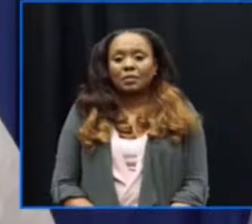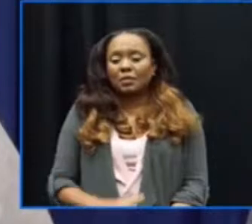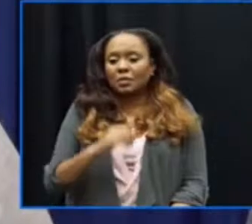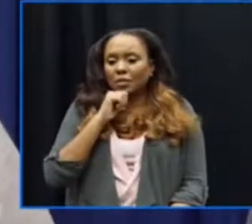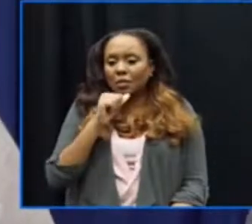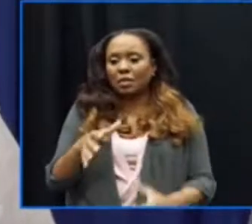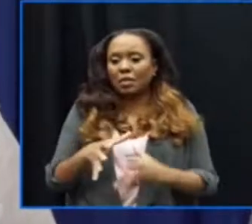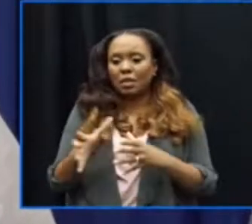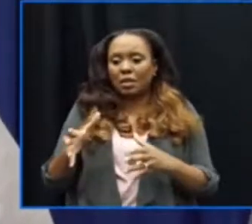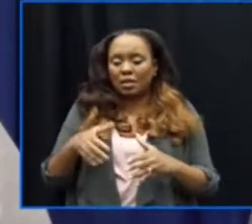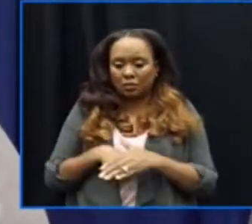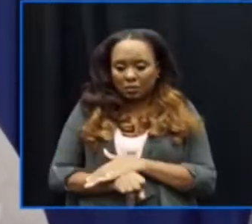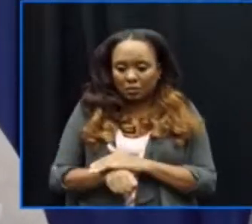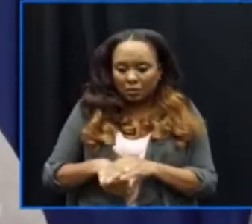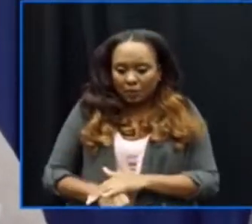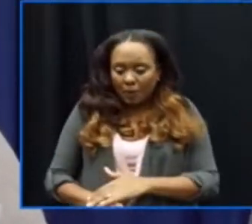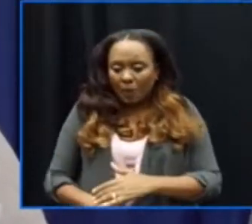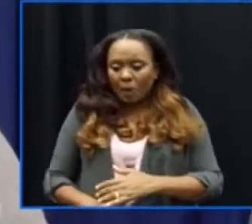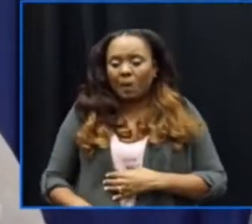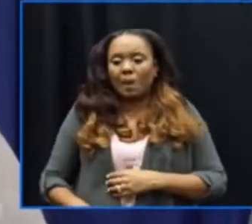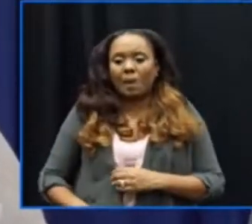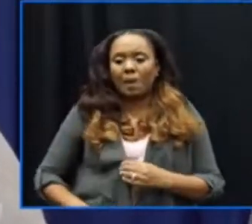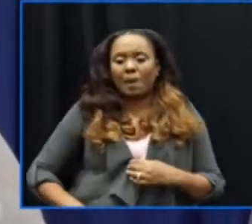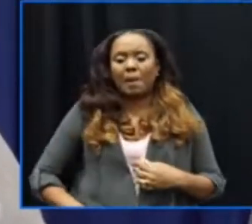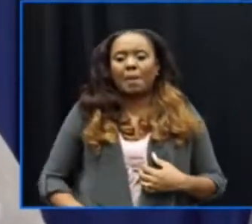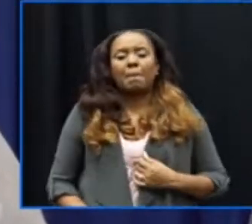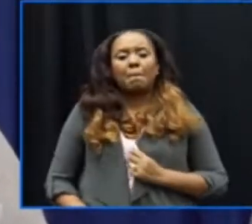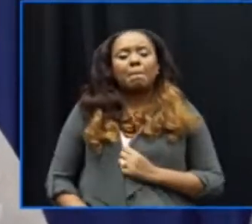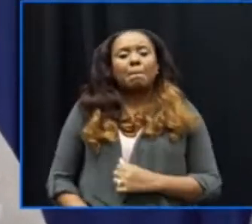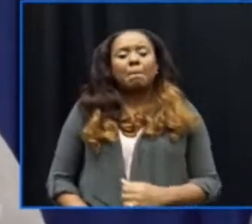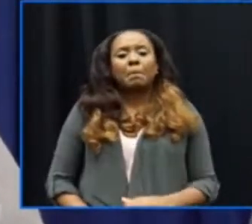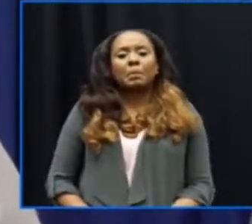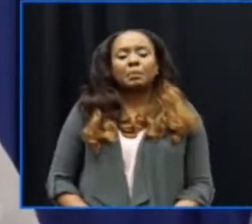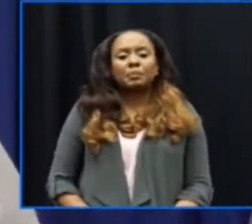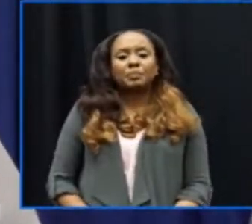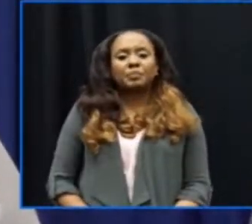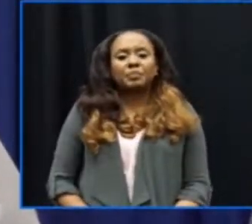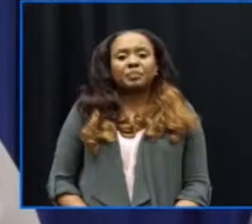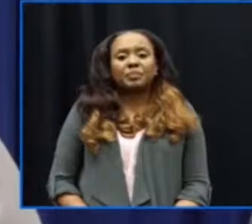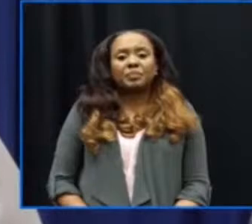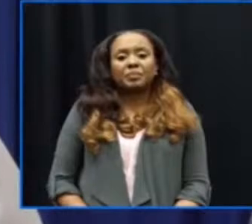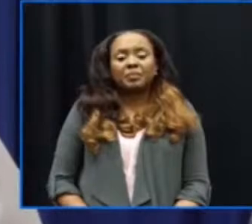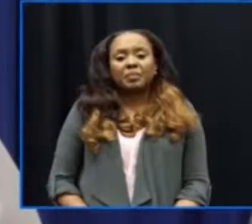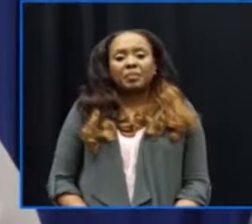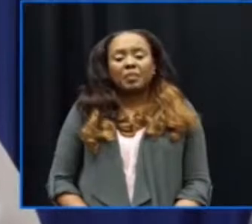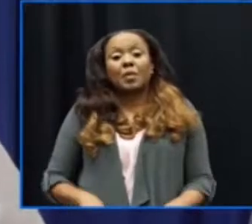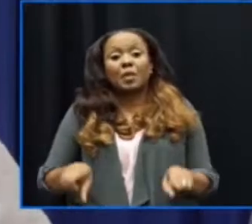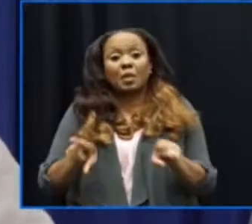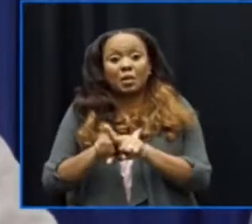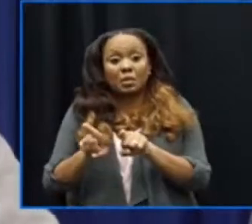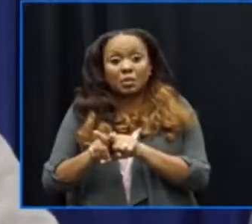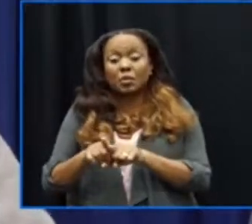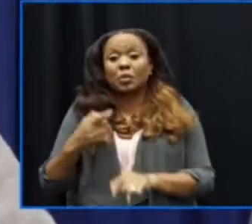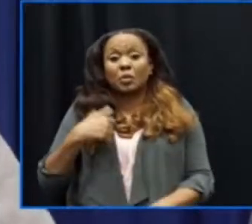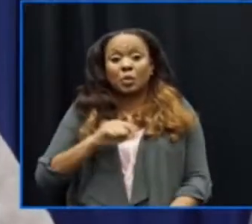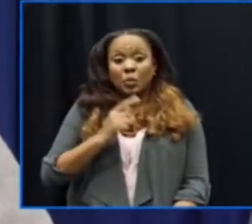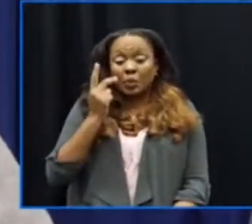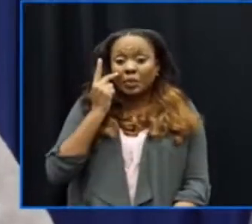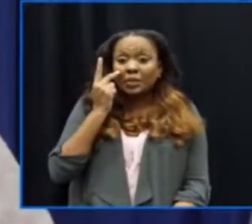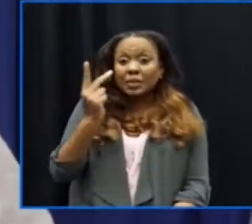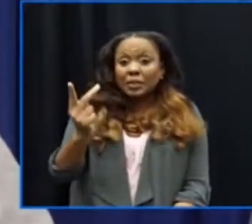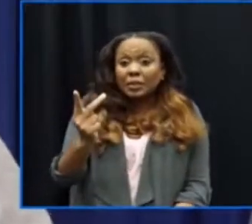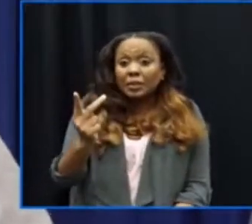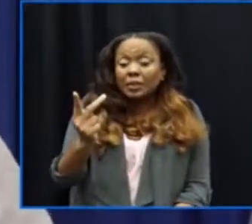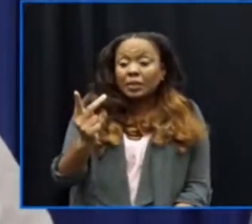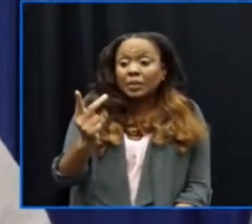child mortality, we've also, in many instances, seen what it is to have